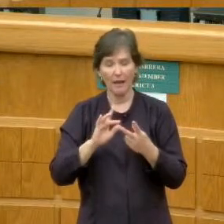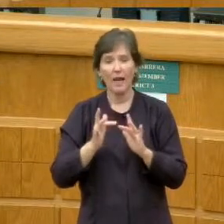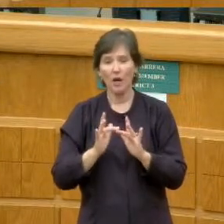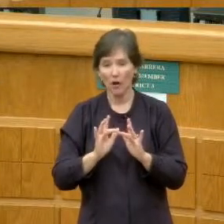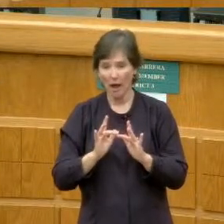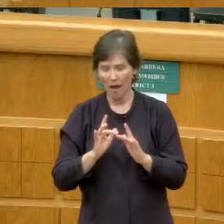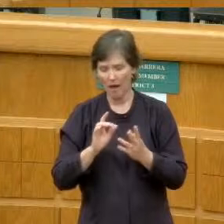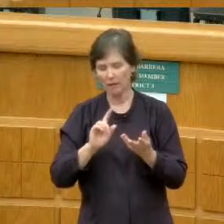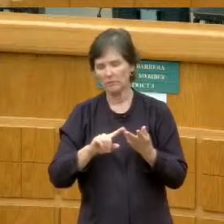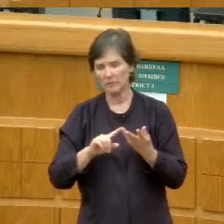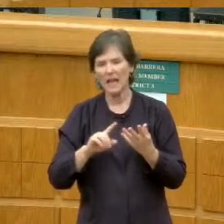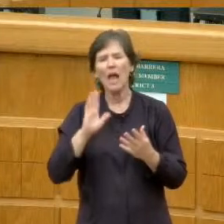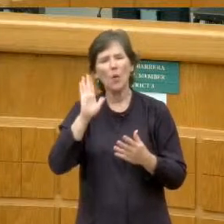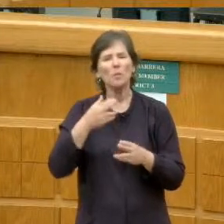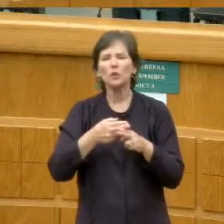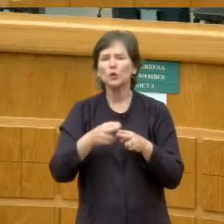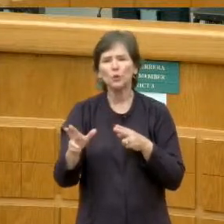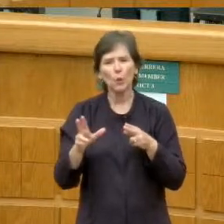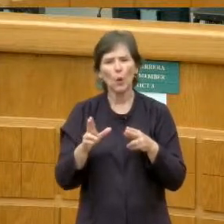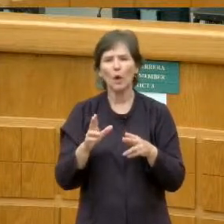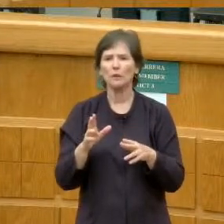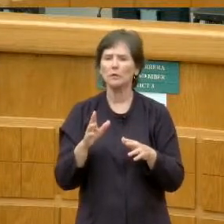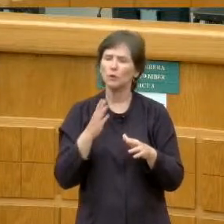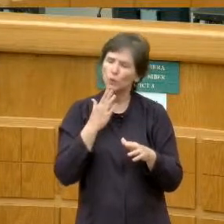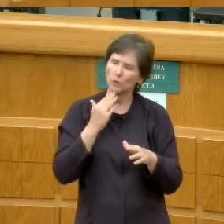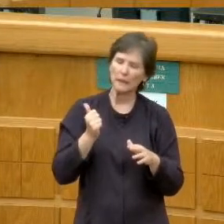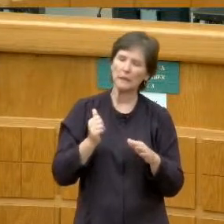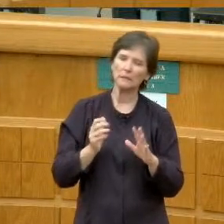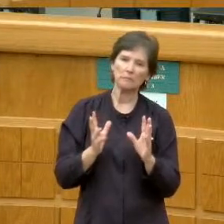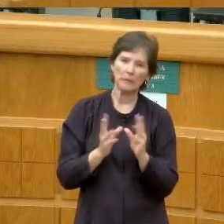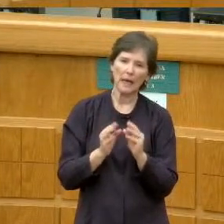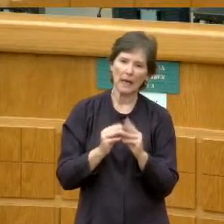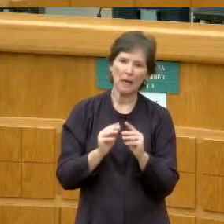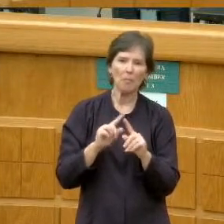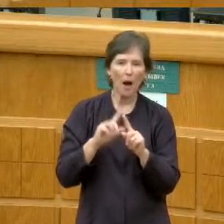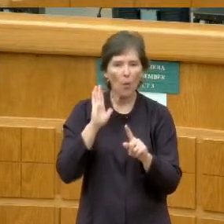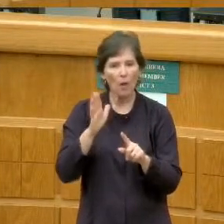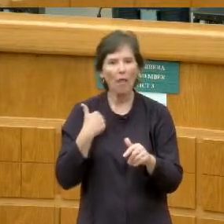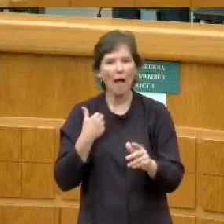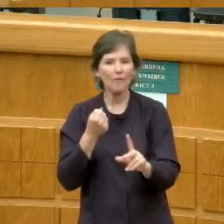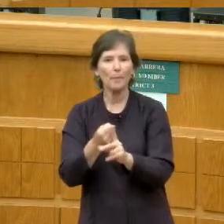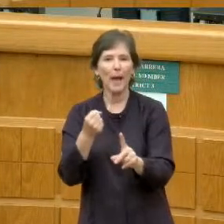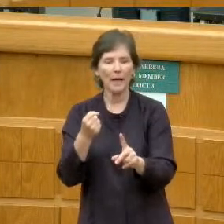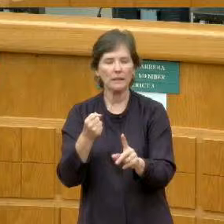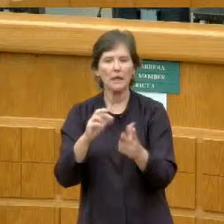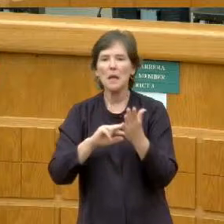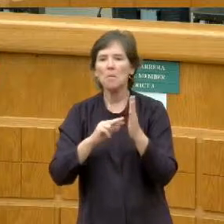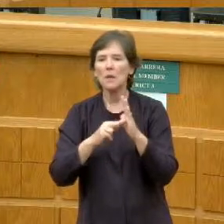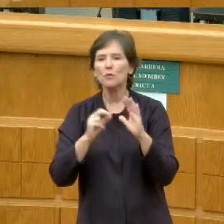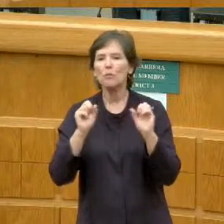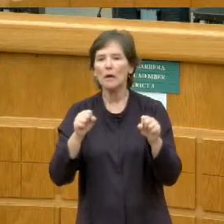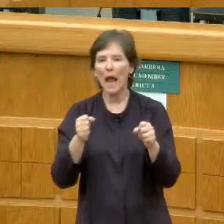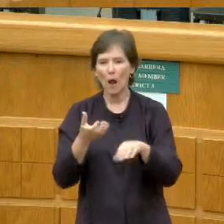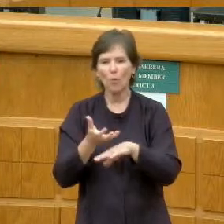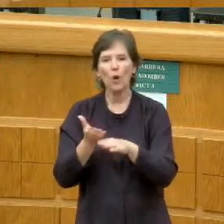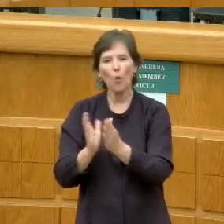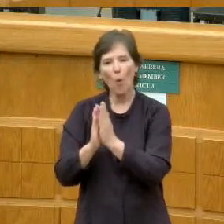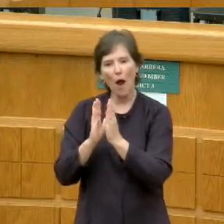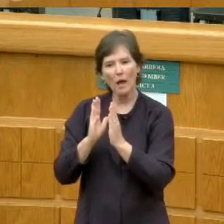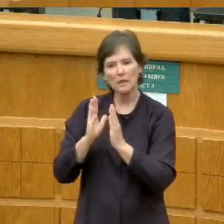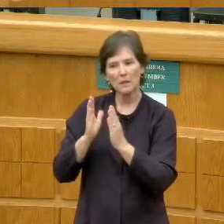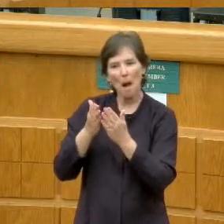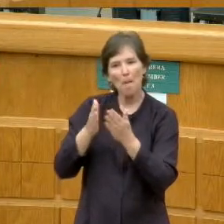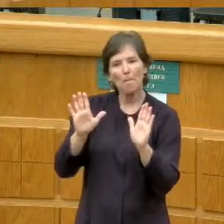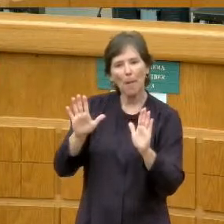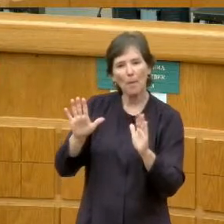short, it'll be sweet, but it will be impactful. It means we can get public assistance and the resources